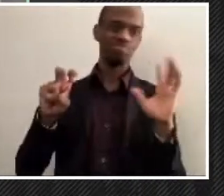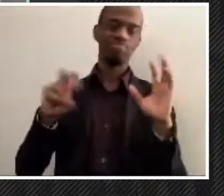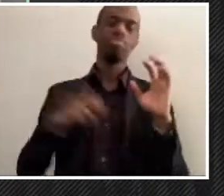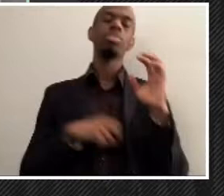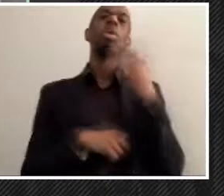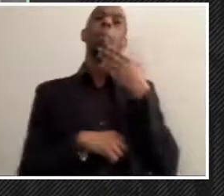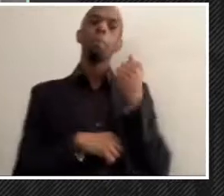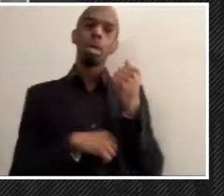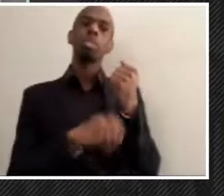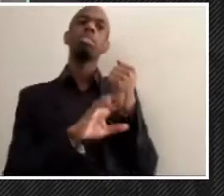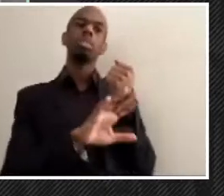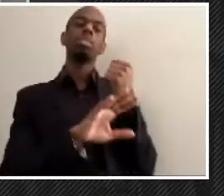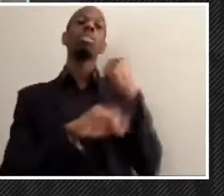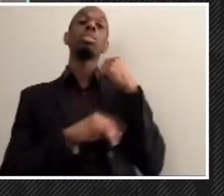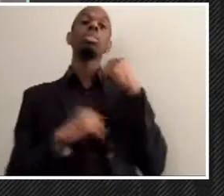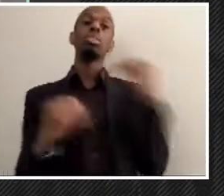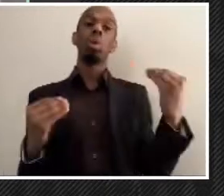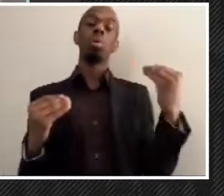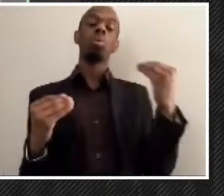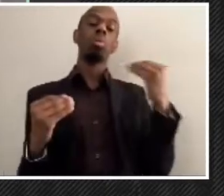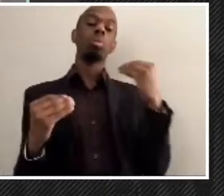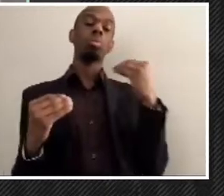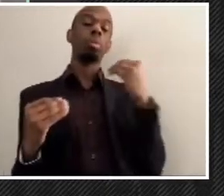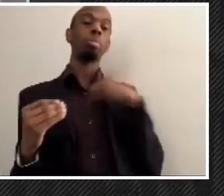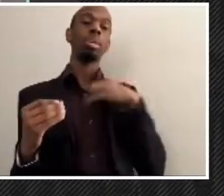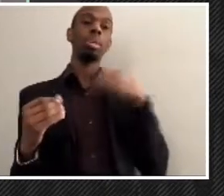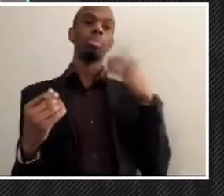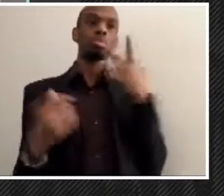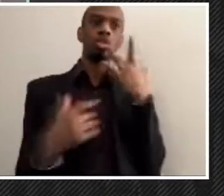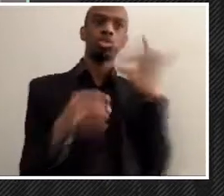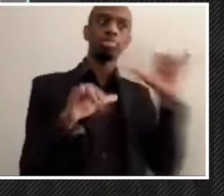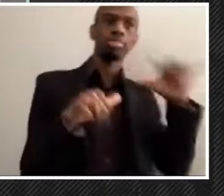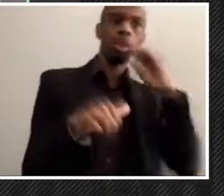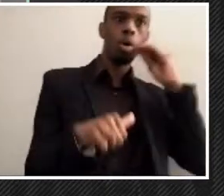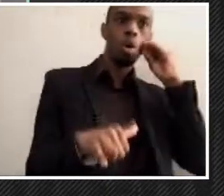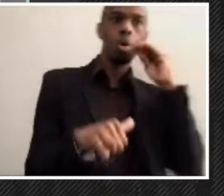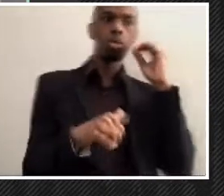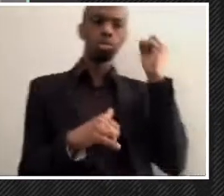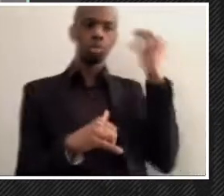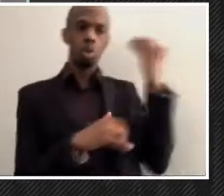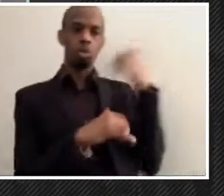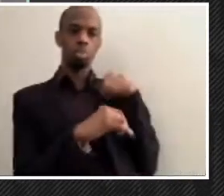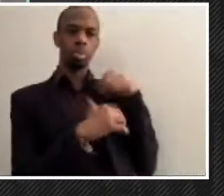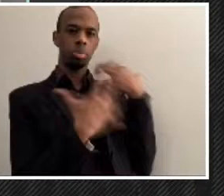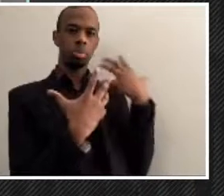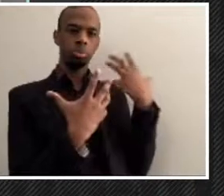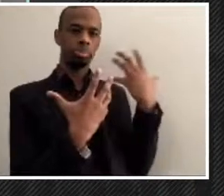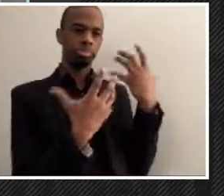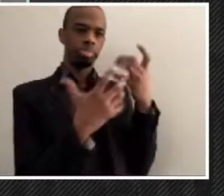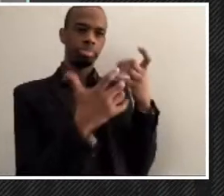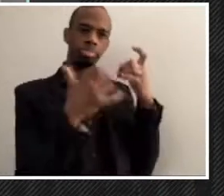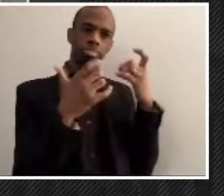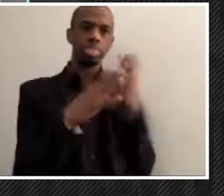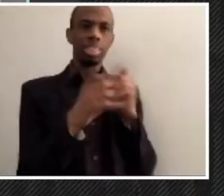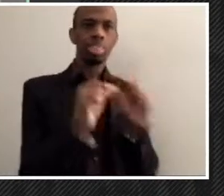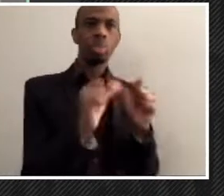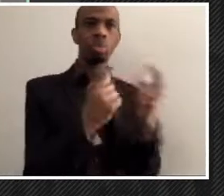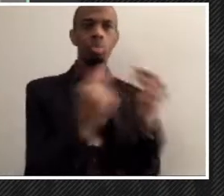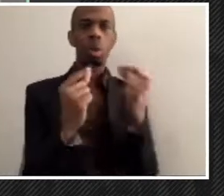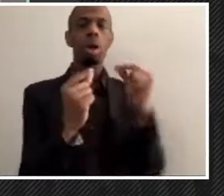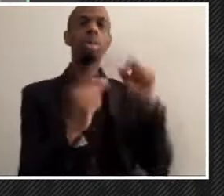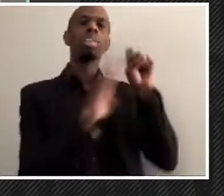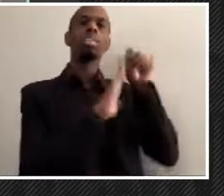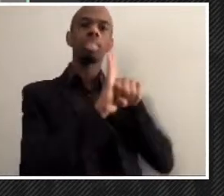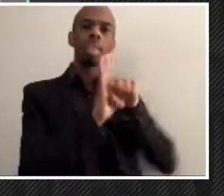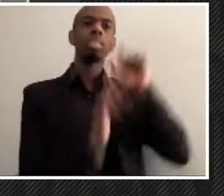mobilizing union members and lobbying state legislatures throughout the country for working people's issues, and then transitioning